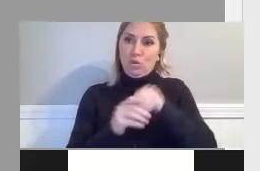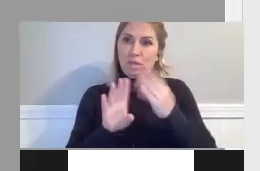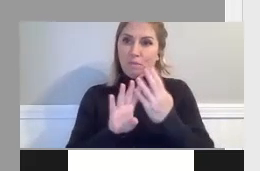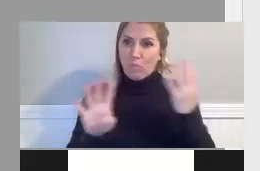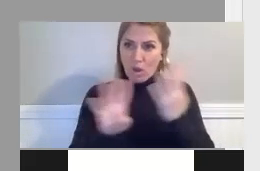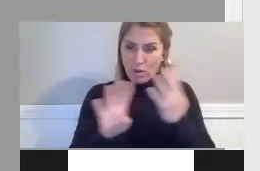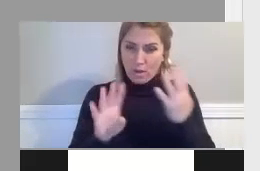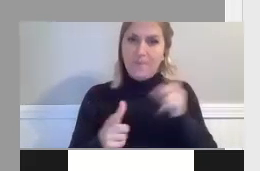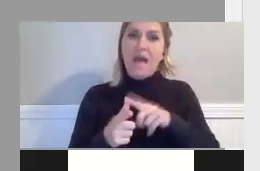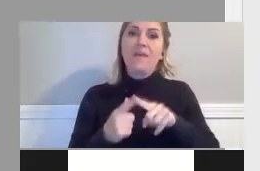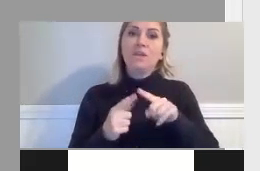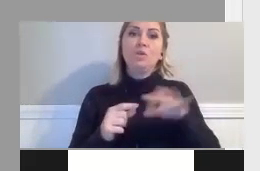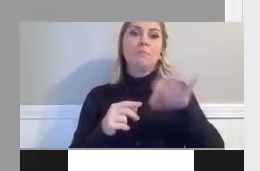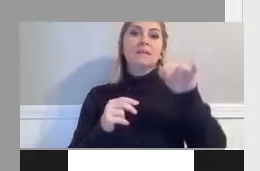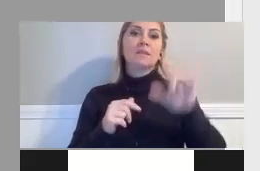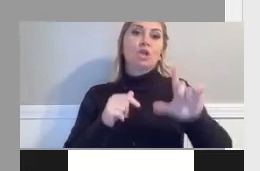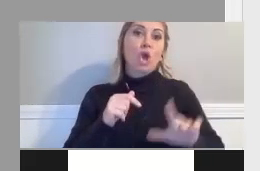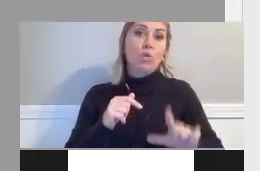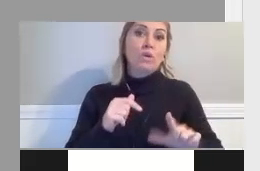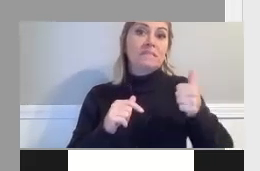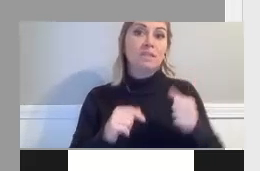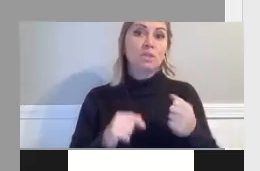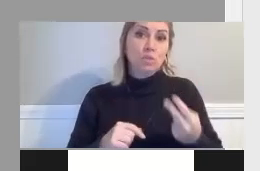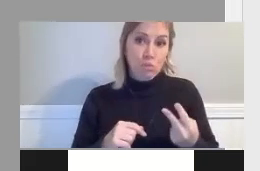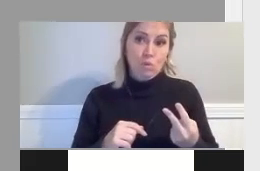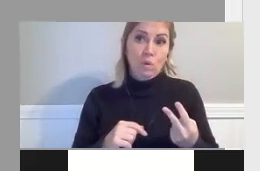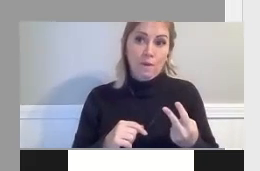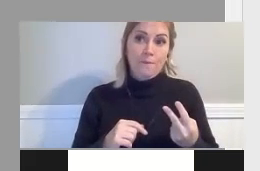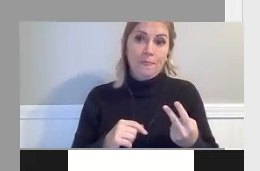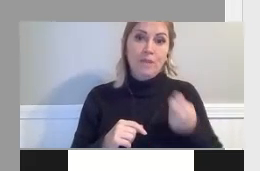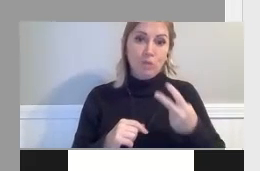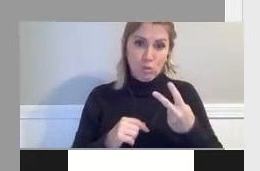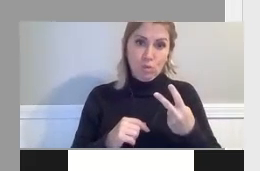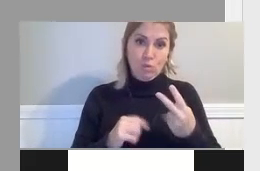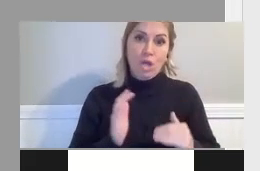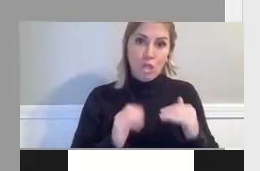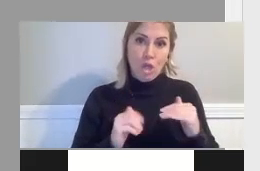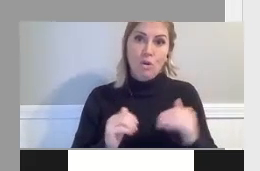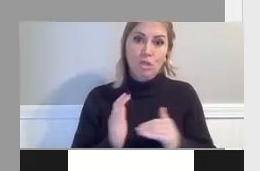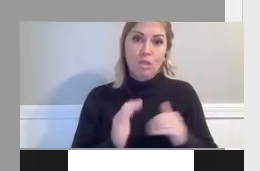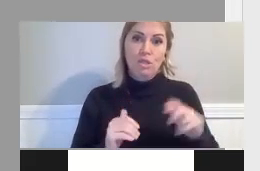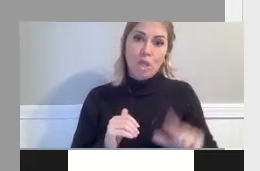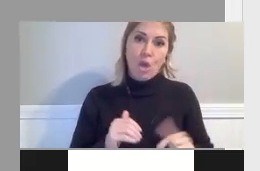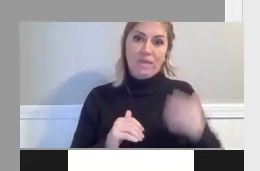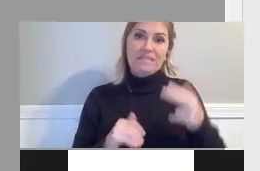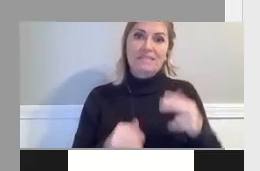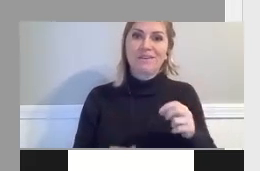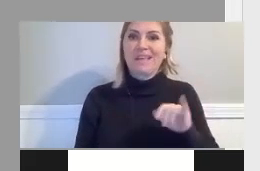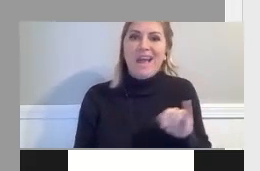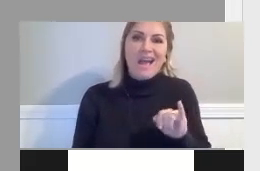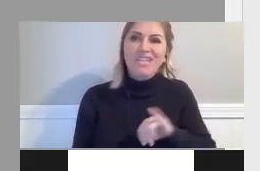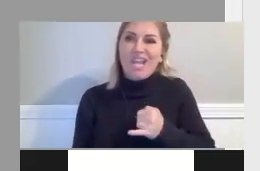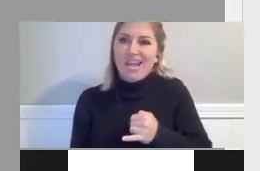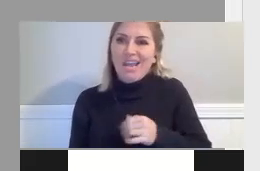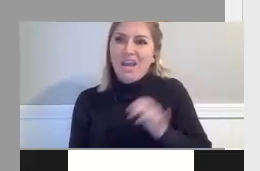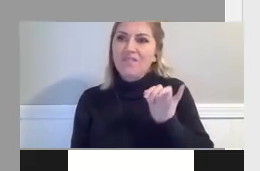then you pick the lowest two cost or the two lowest frequencies, let's say I and J. You get that from